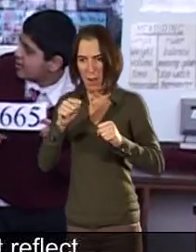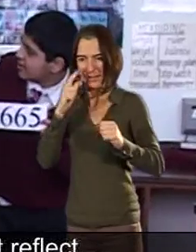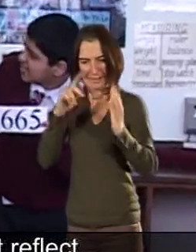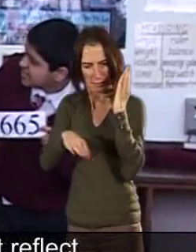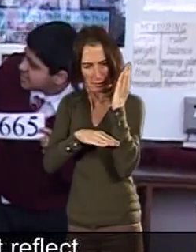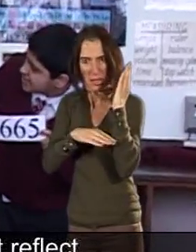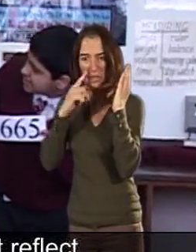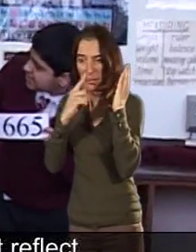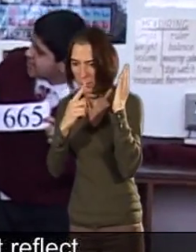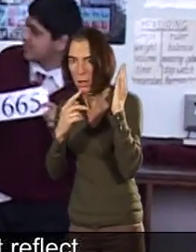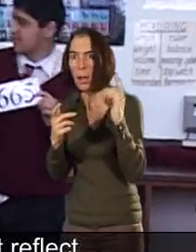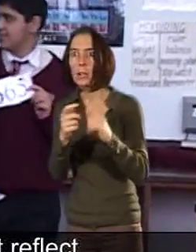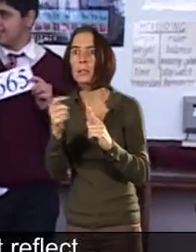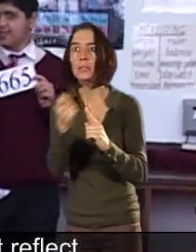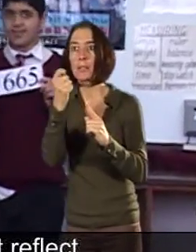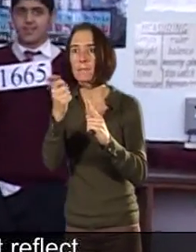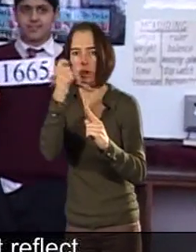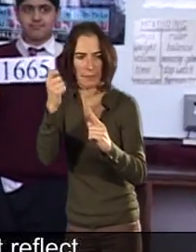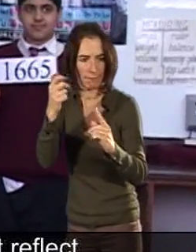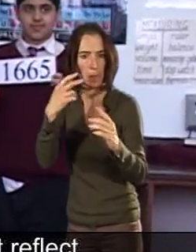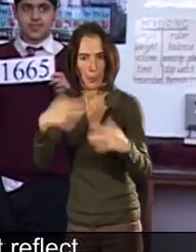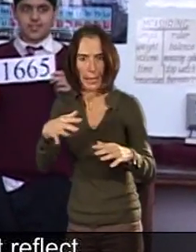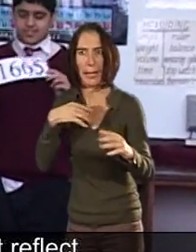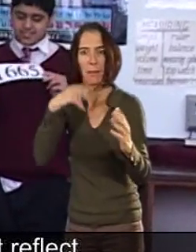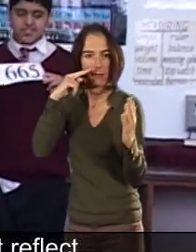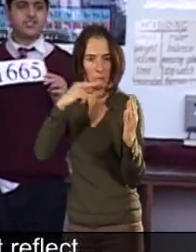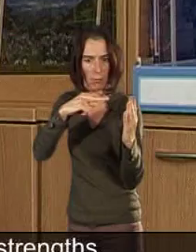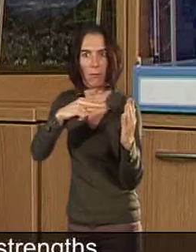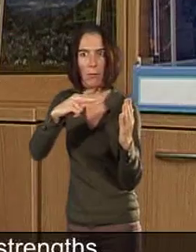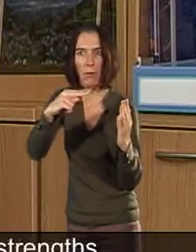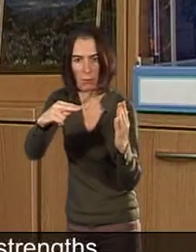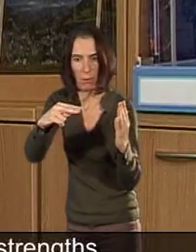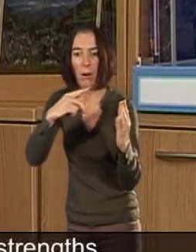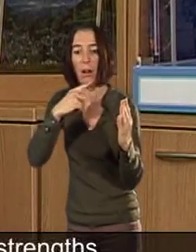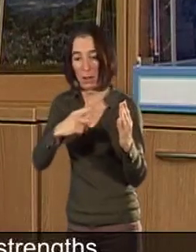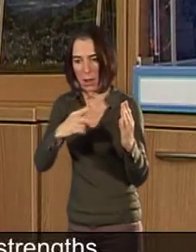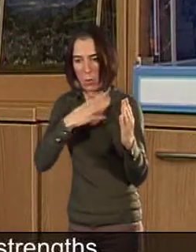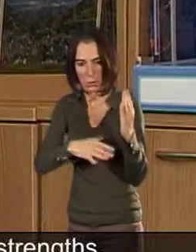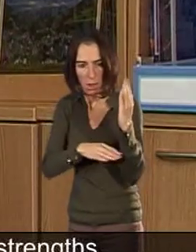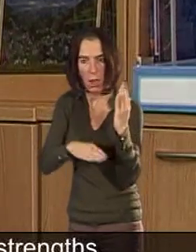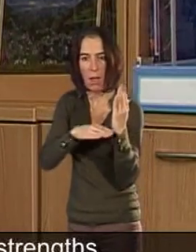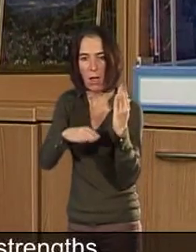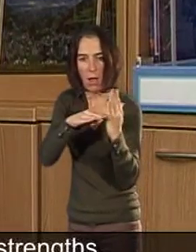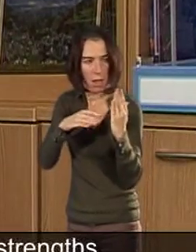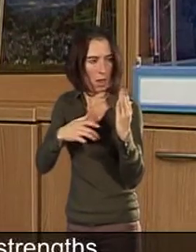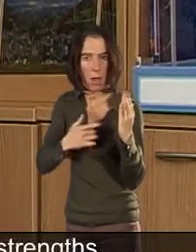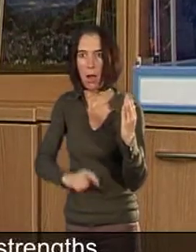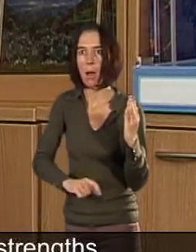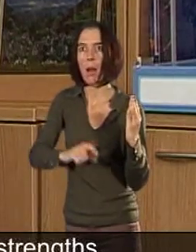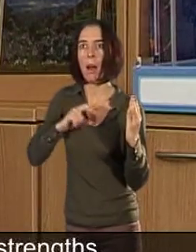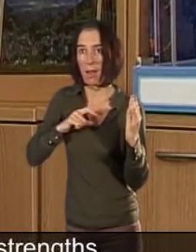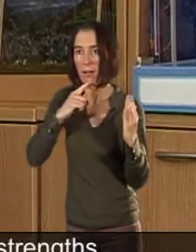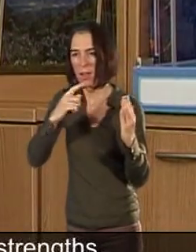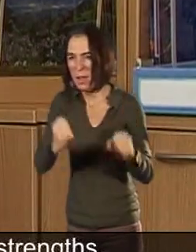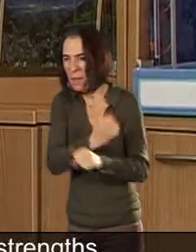not realise they're doing if they just sort of reflect on it, where they're particularly strong. So I think it's about building on the strengths, making